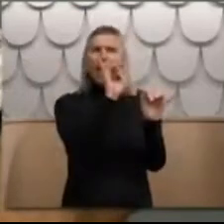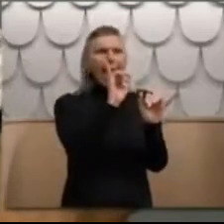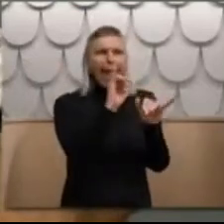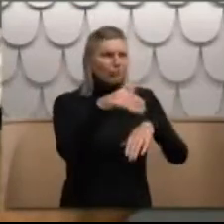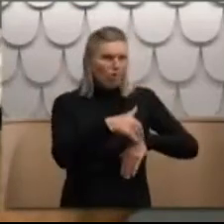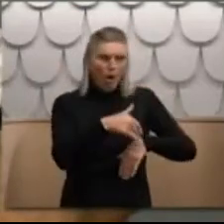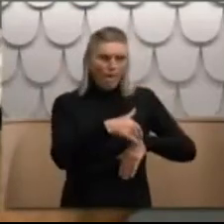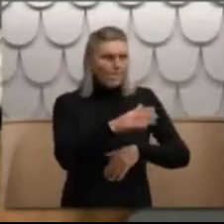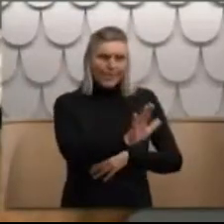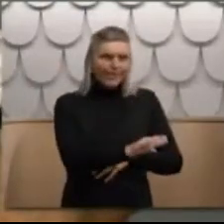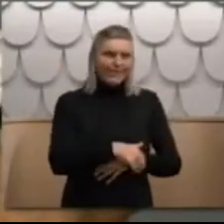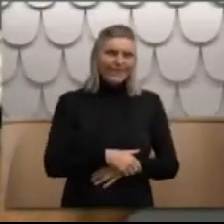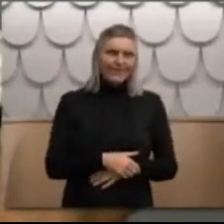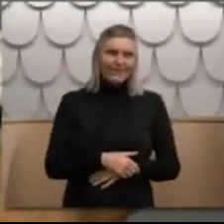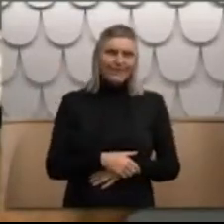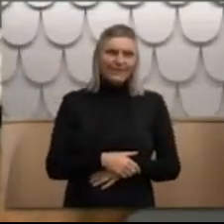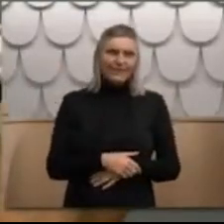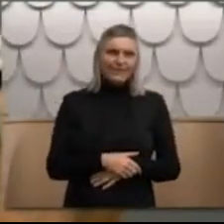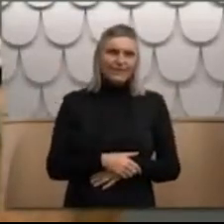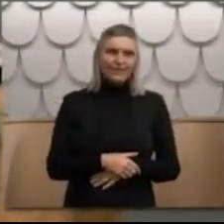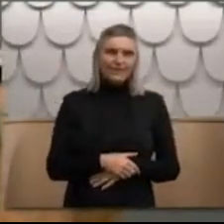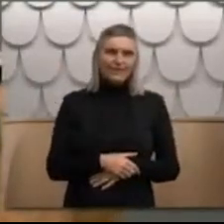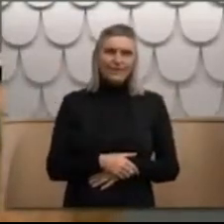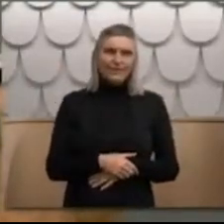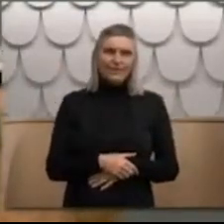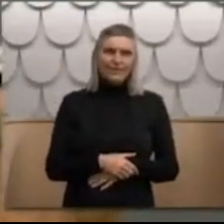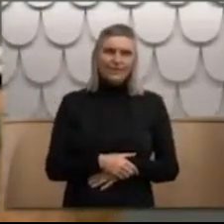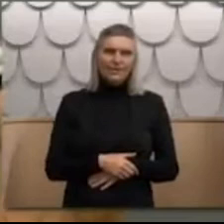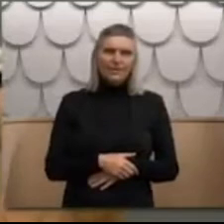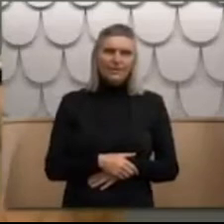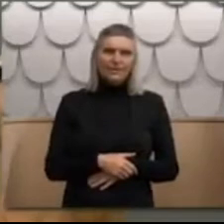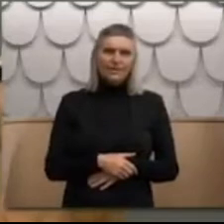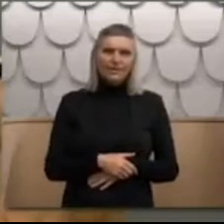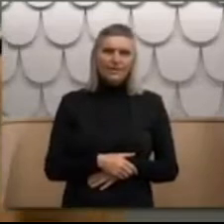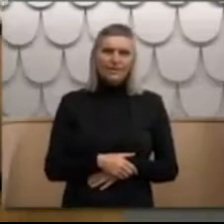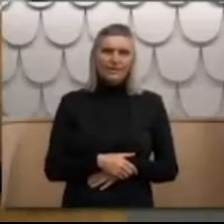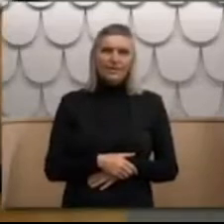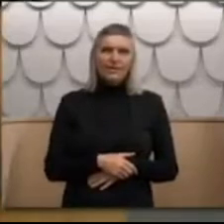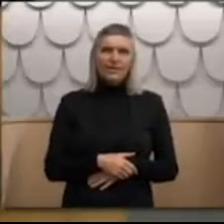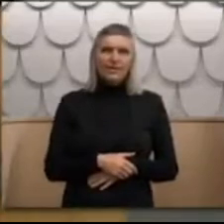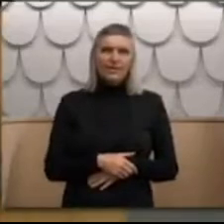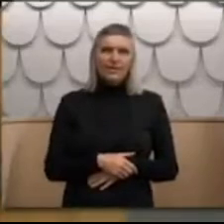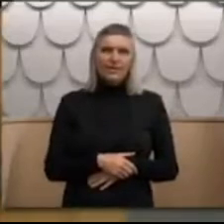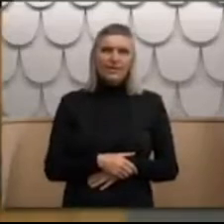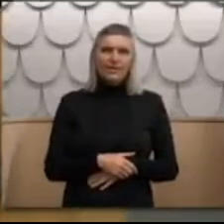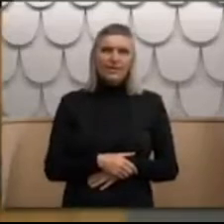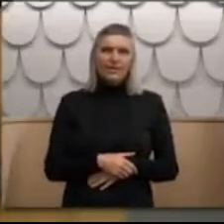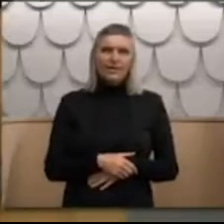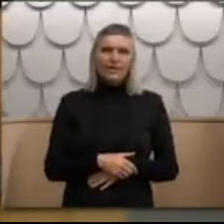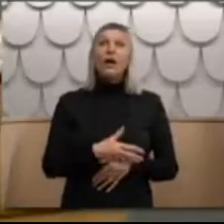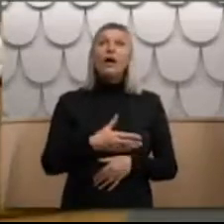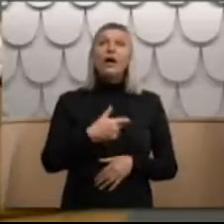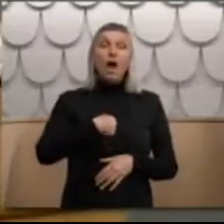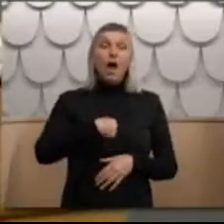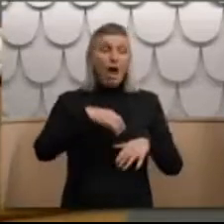but just taking the rap for people. Like just when I broke into the car and the cops saw me with the camera,